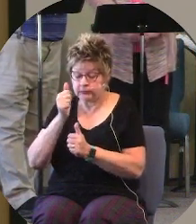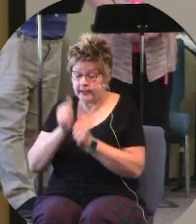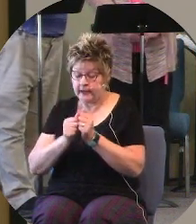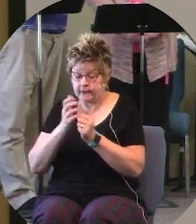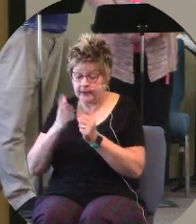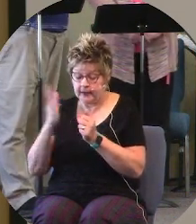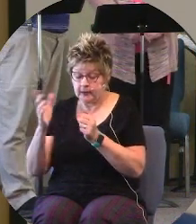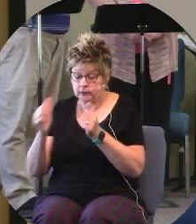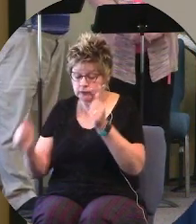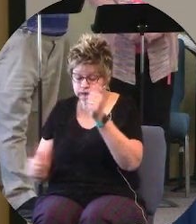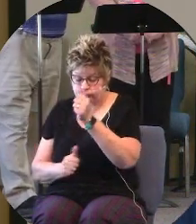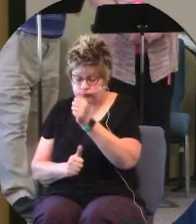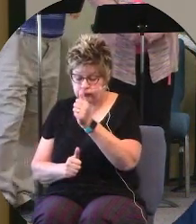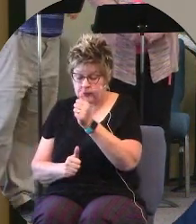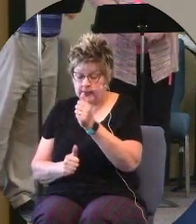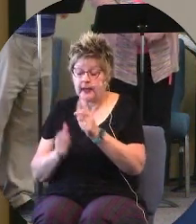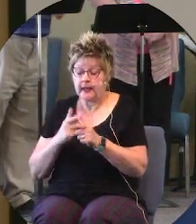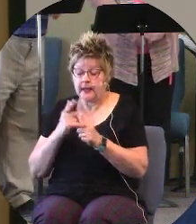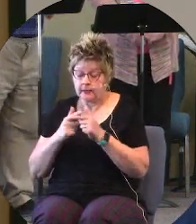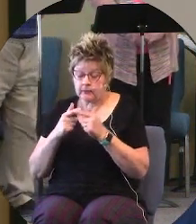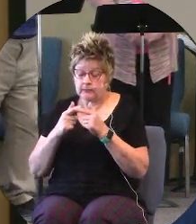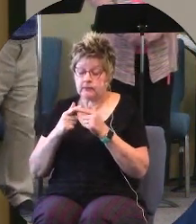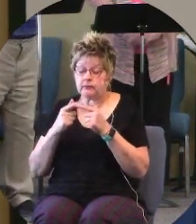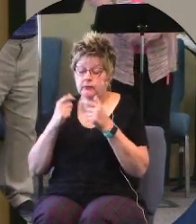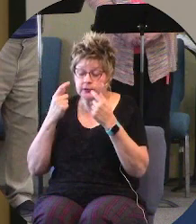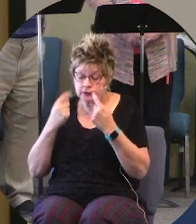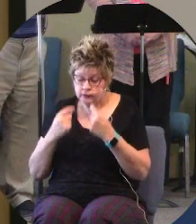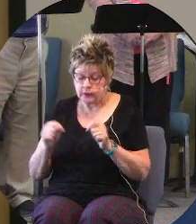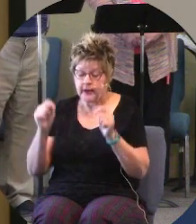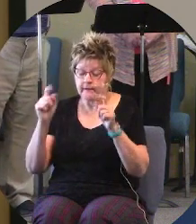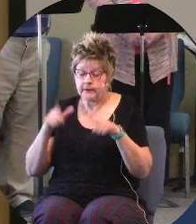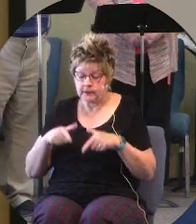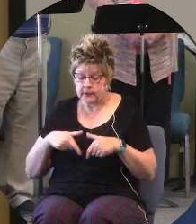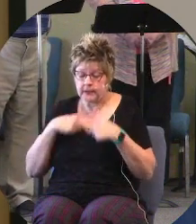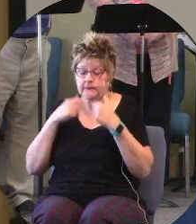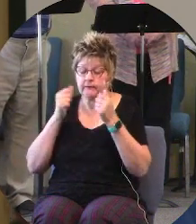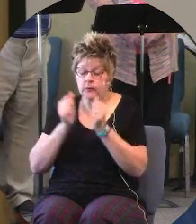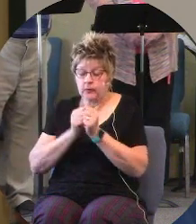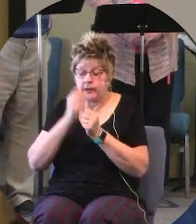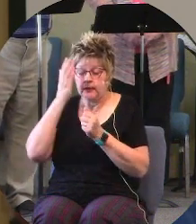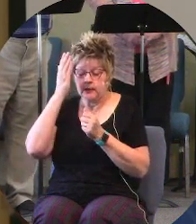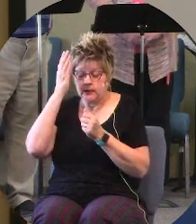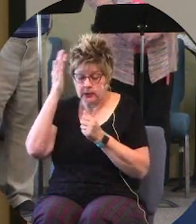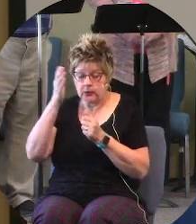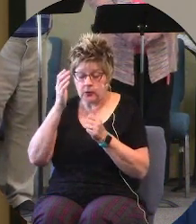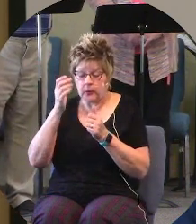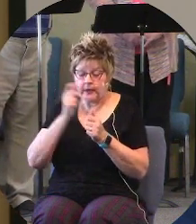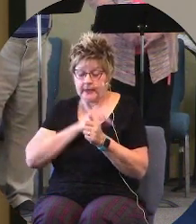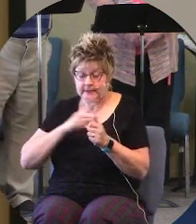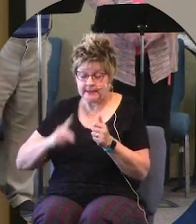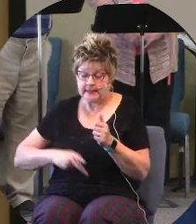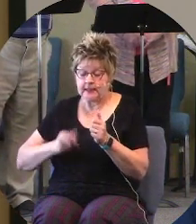beneath, and Father, we strive to live life with you as the King,